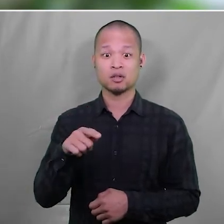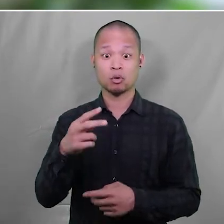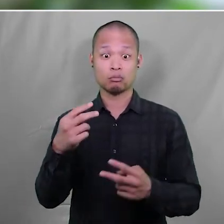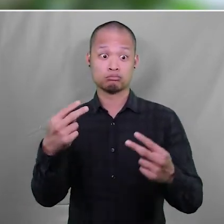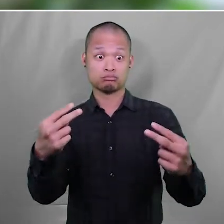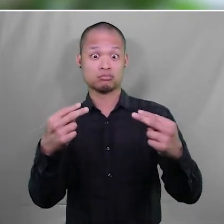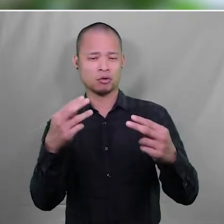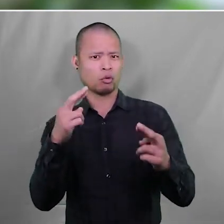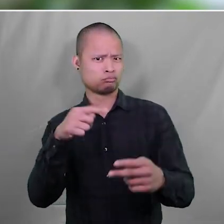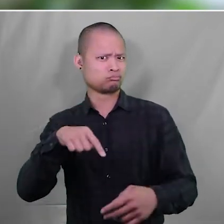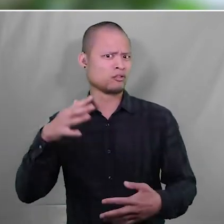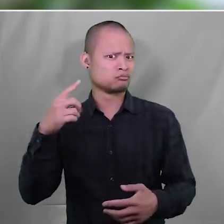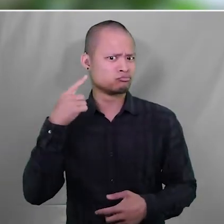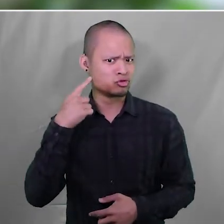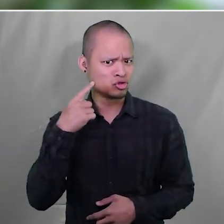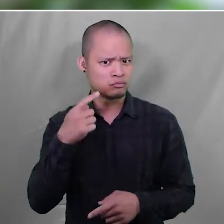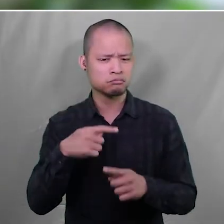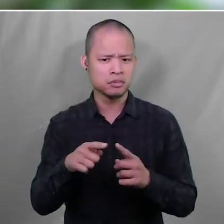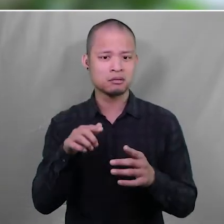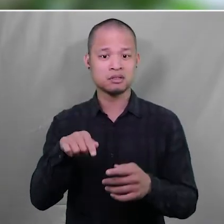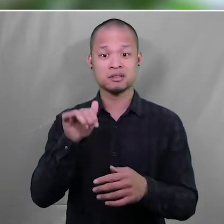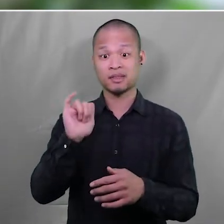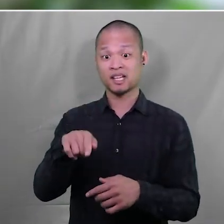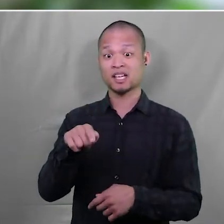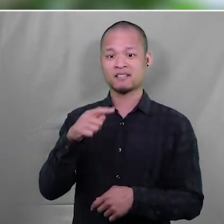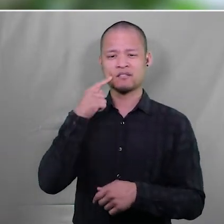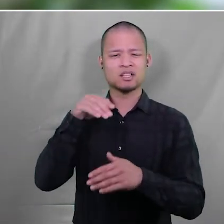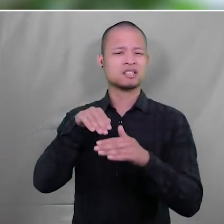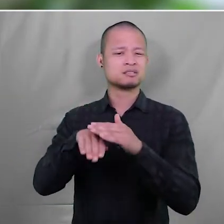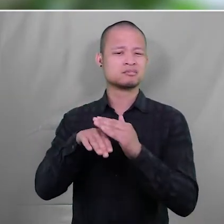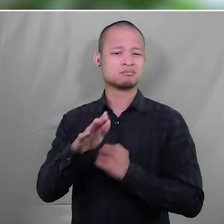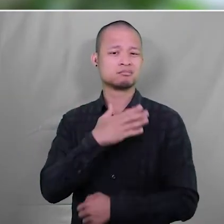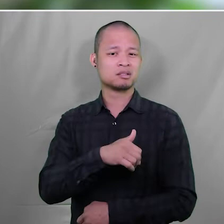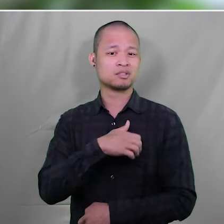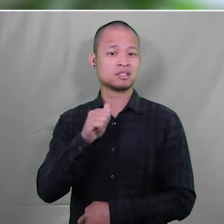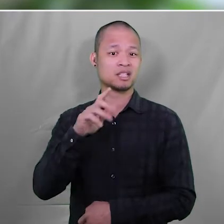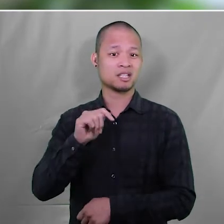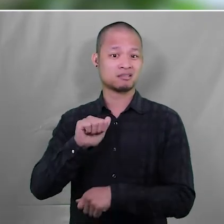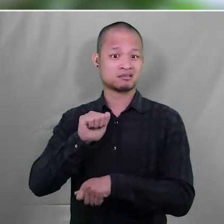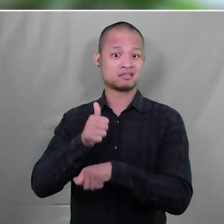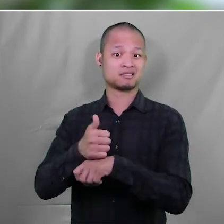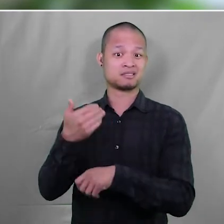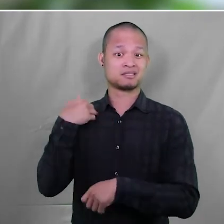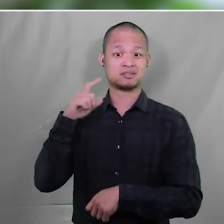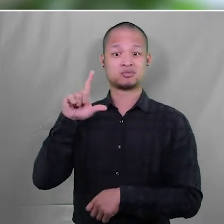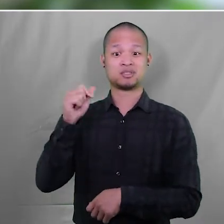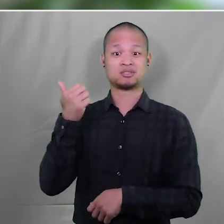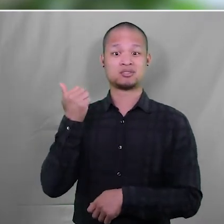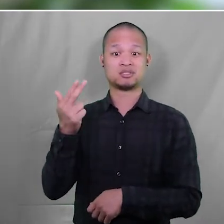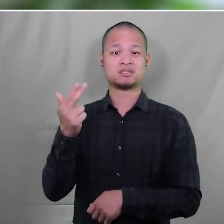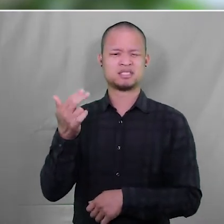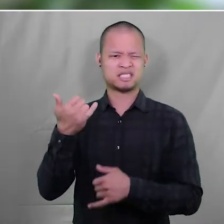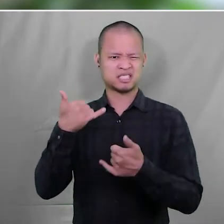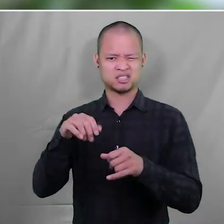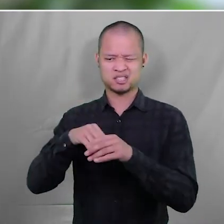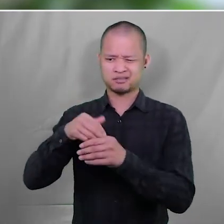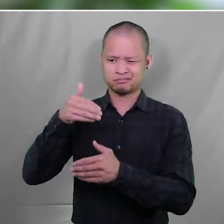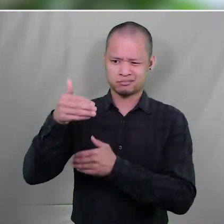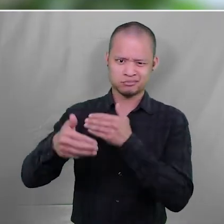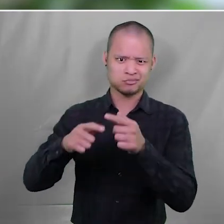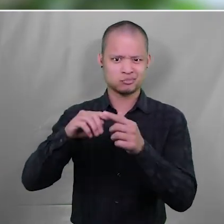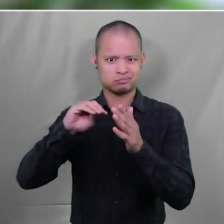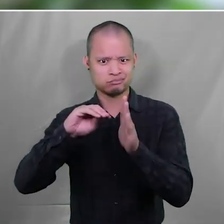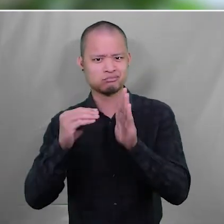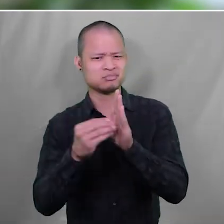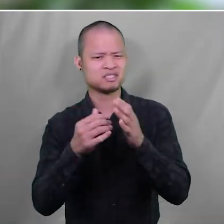this has heard about, and additionally the Accessibility for Manitobans Act, which was passed in 2013 and is still in the process of